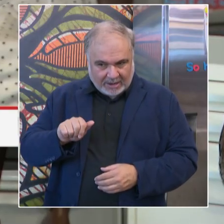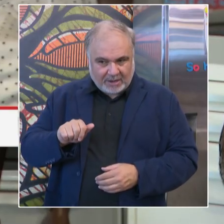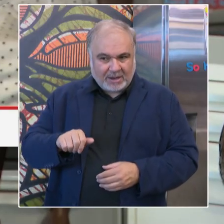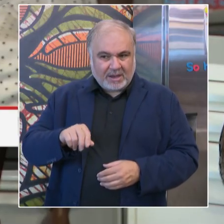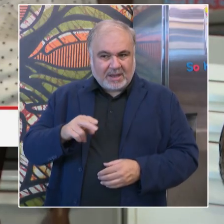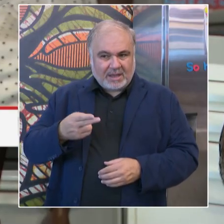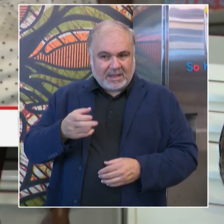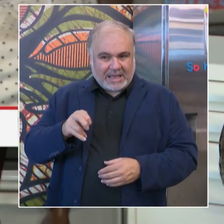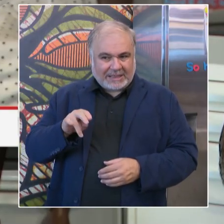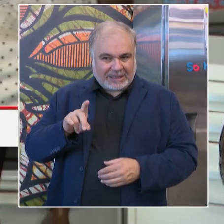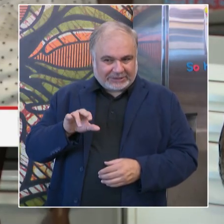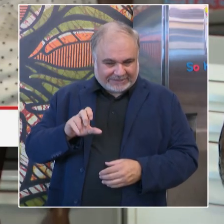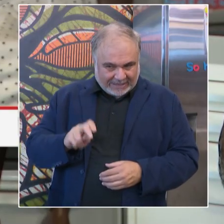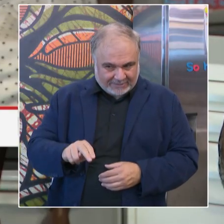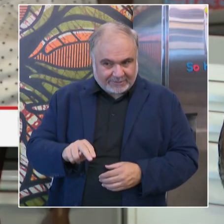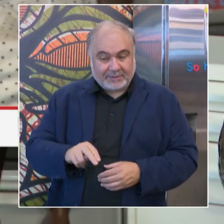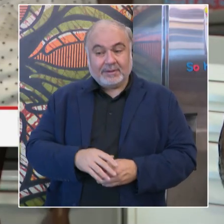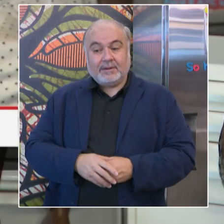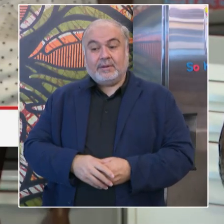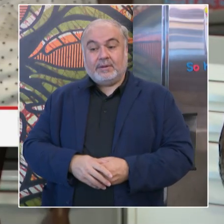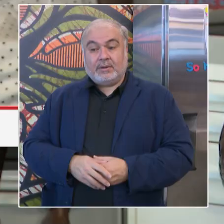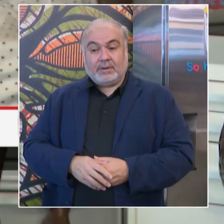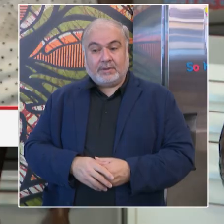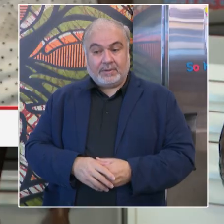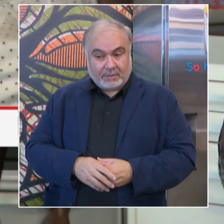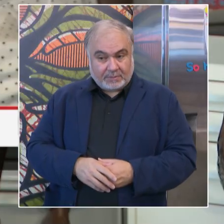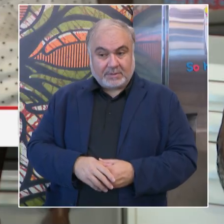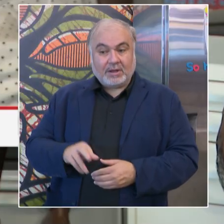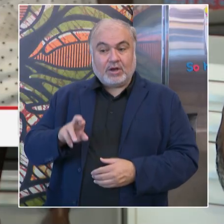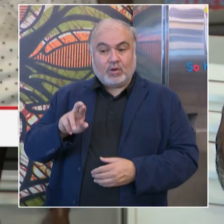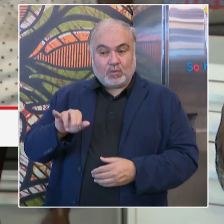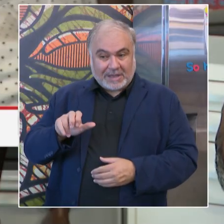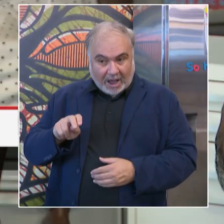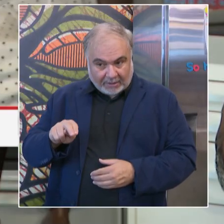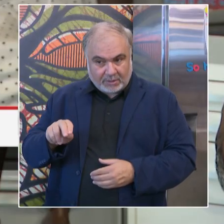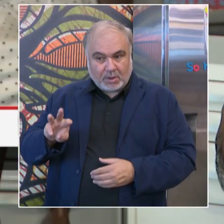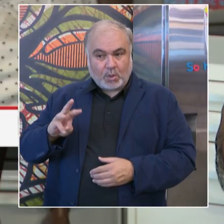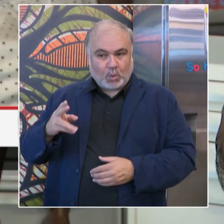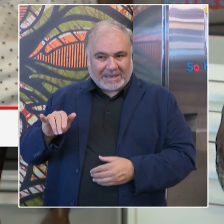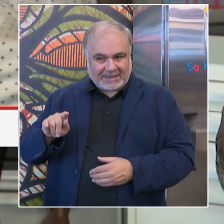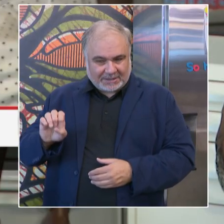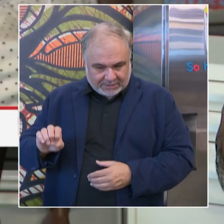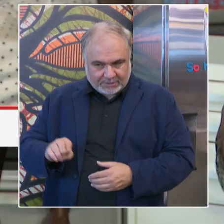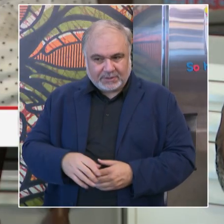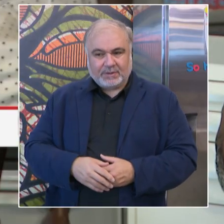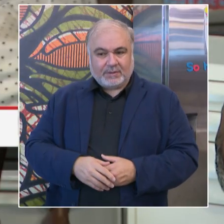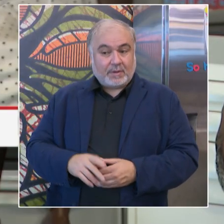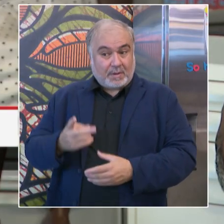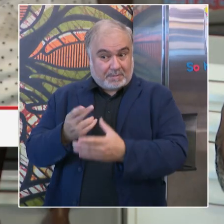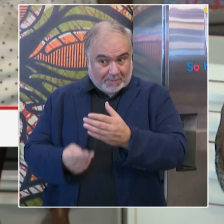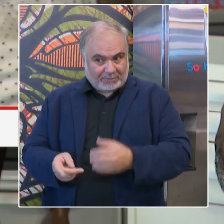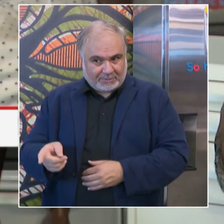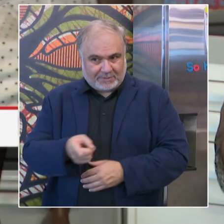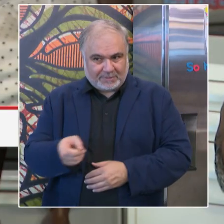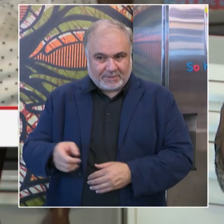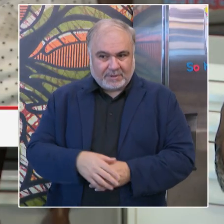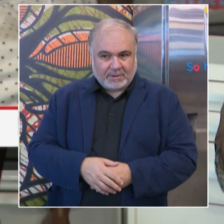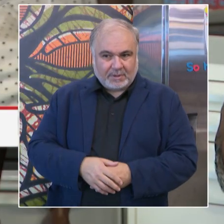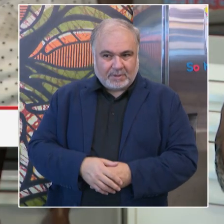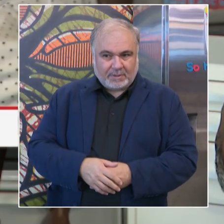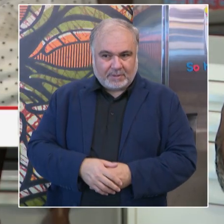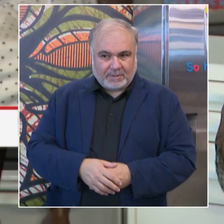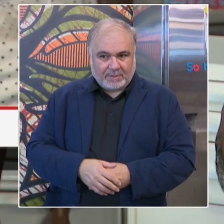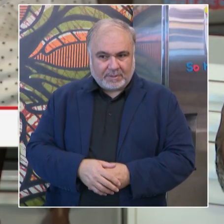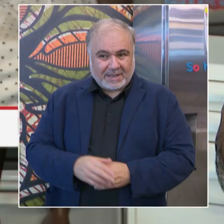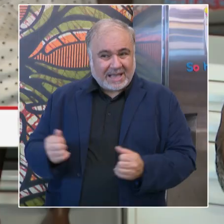member Trayon White is also here. So a lot has already been said, but I can't say it any better than what